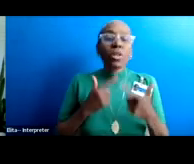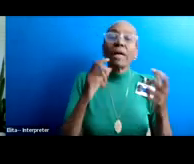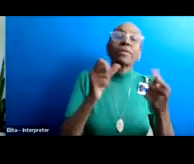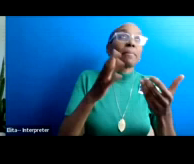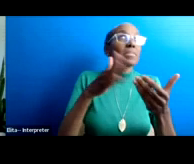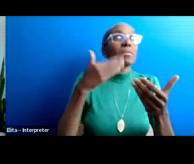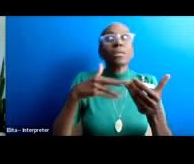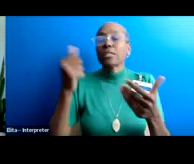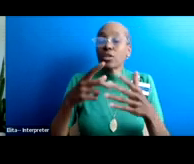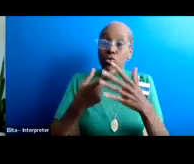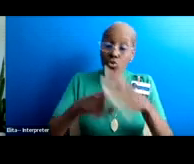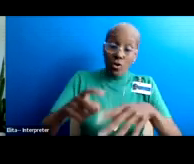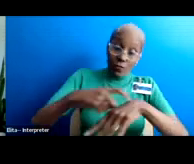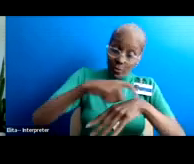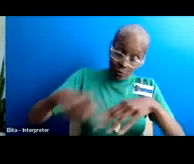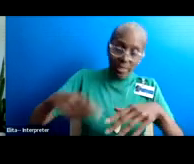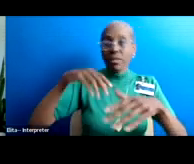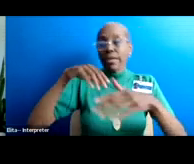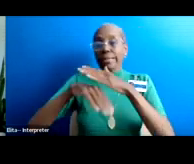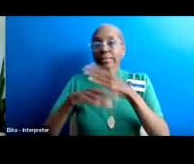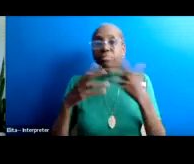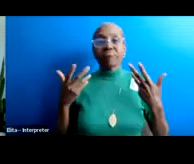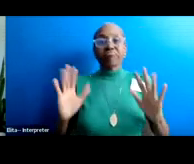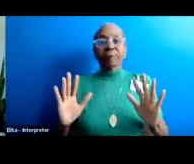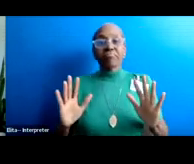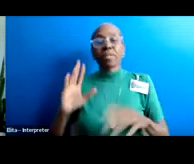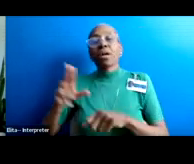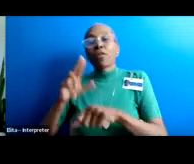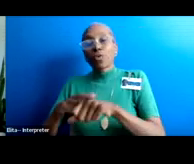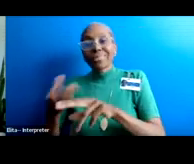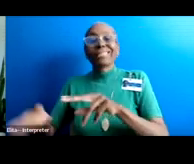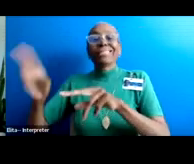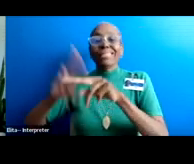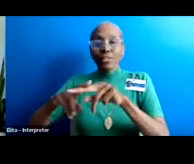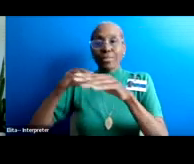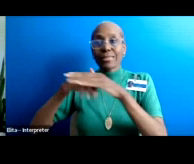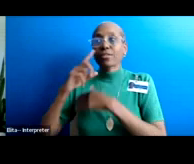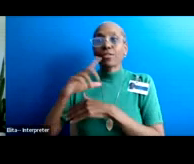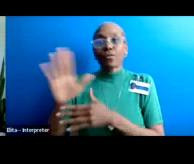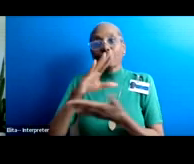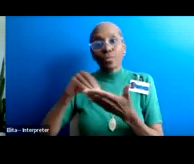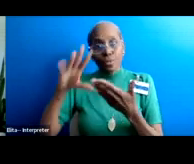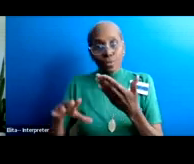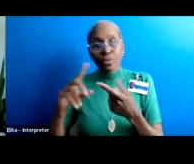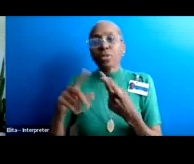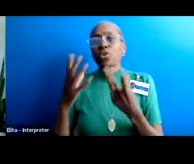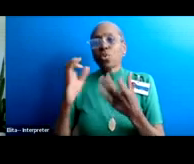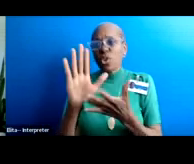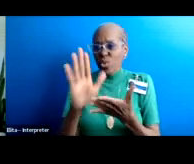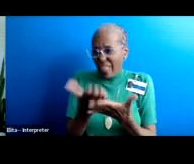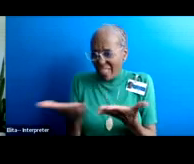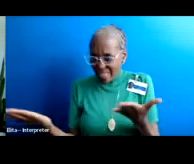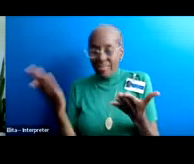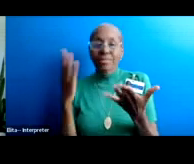when you start from scratch and make it accessible. It also, of course, increases access for your students. You want your stuff to be